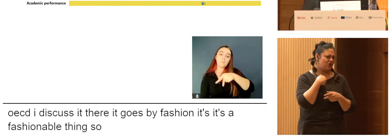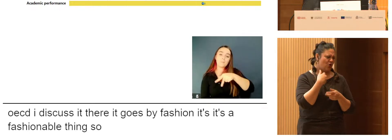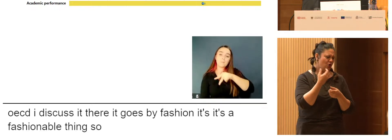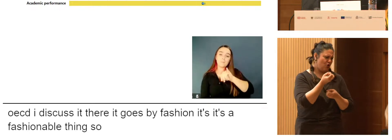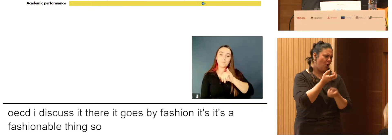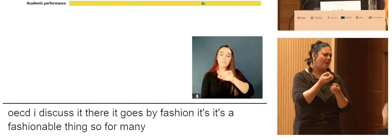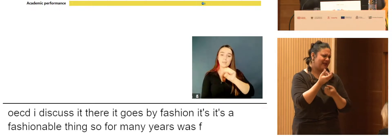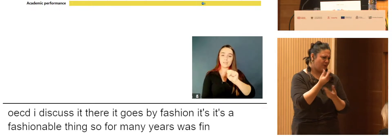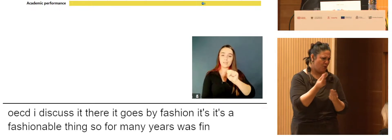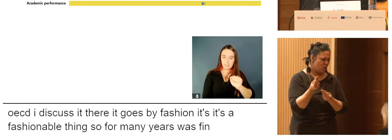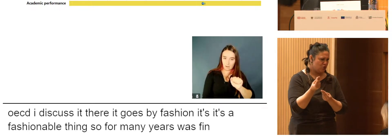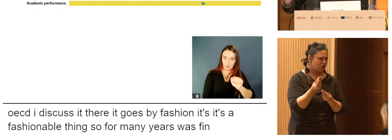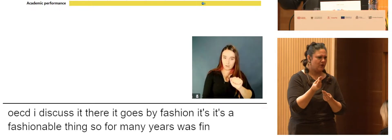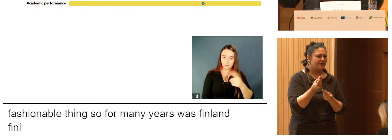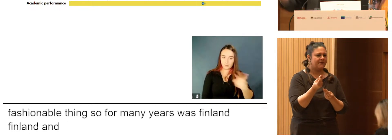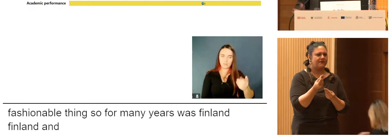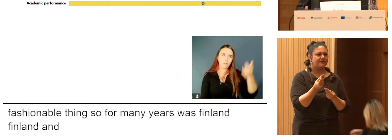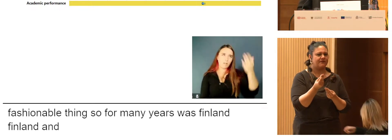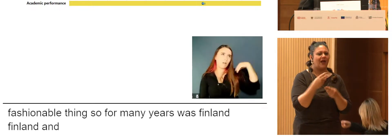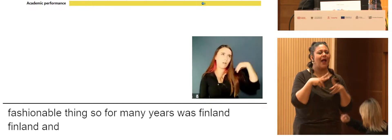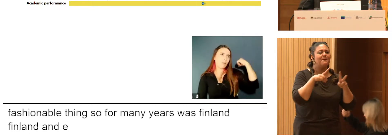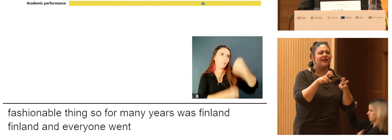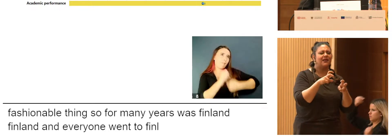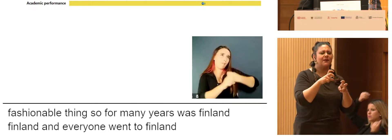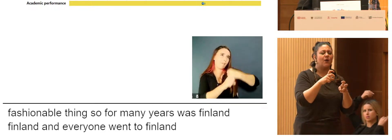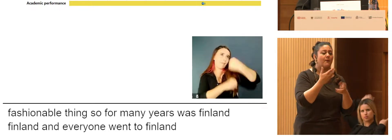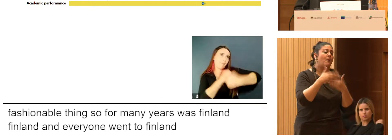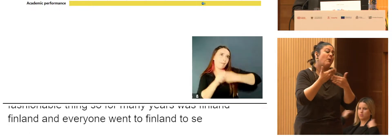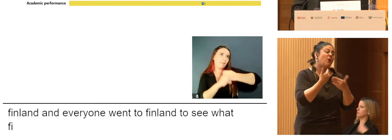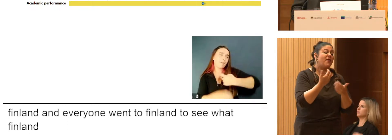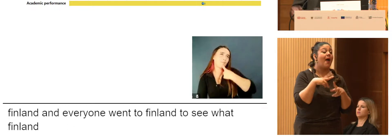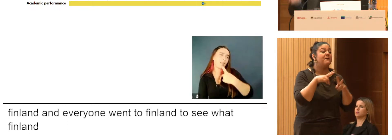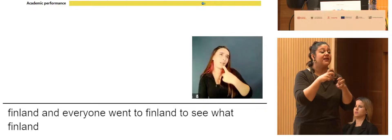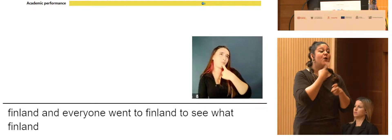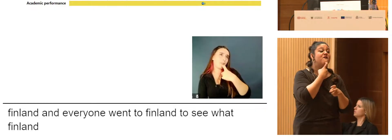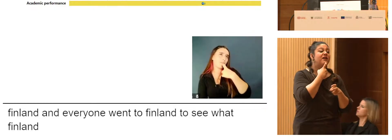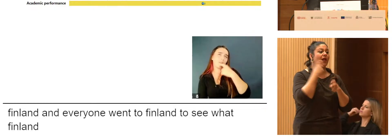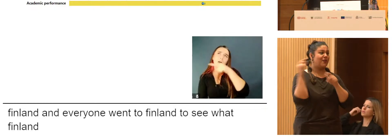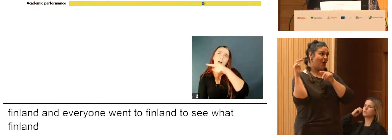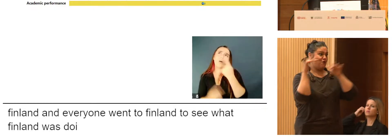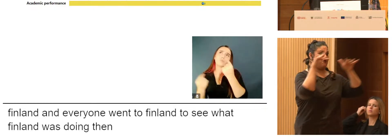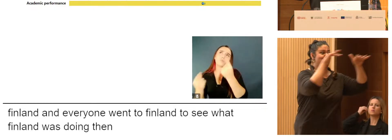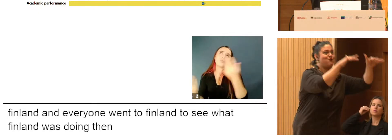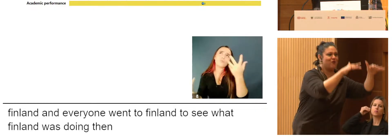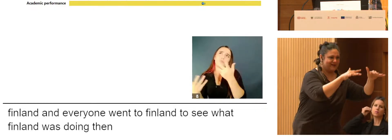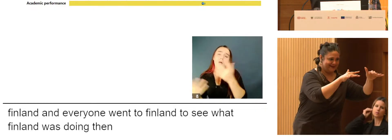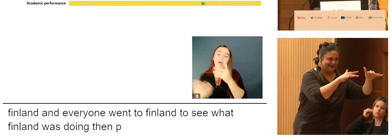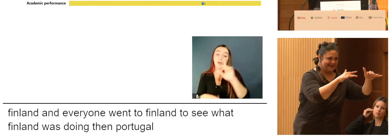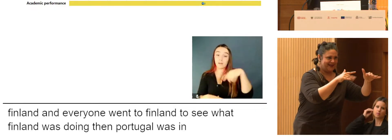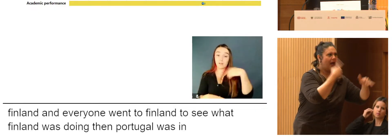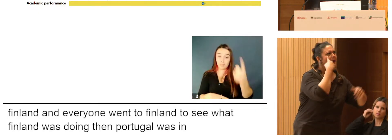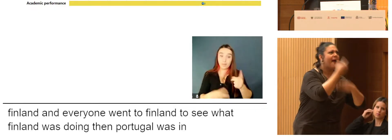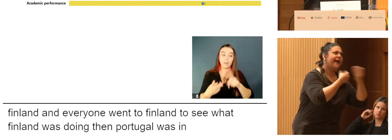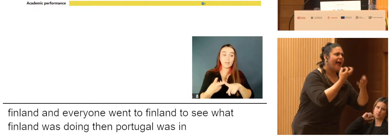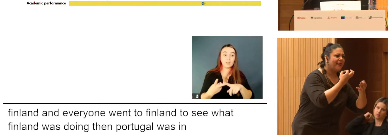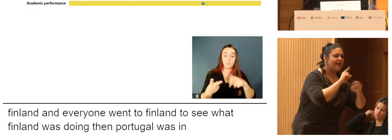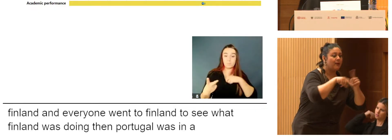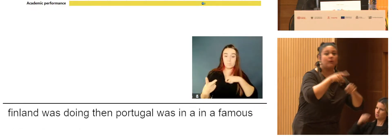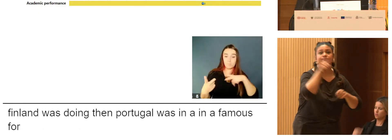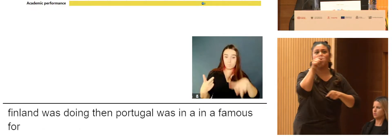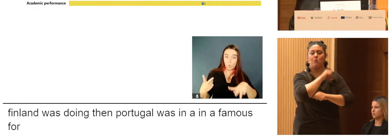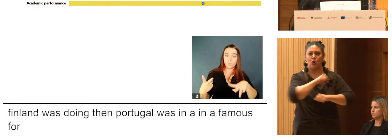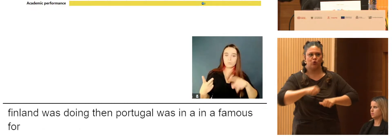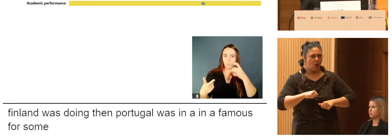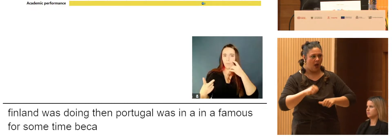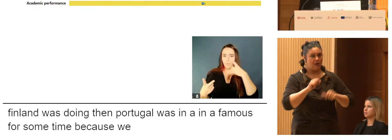was Finland, and everyone went to Finland to see what Finland was doing. Then Portugal was famous for some time because we